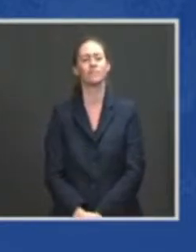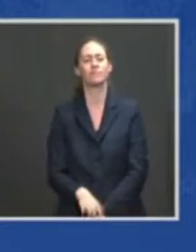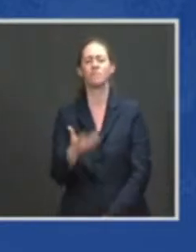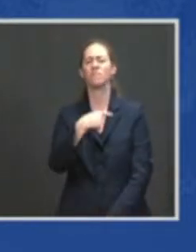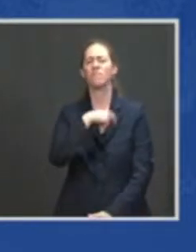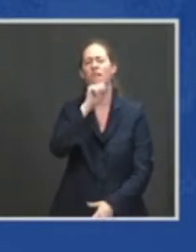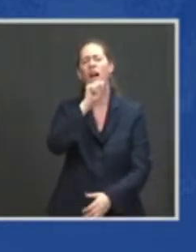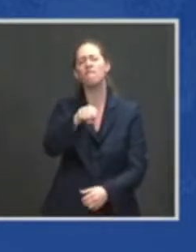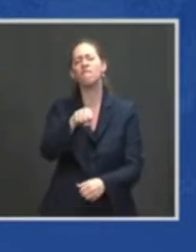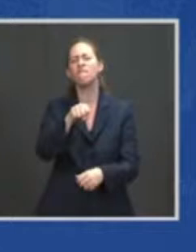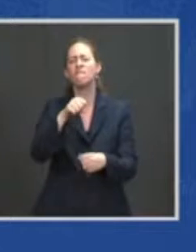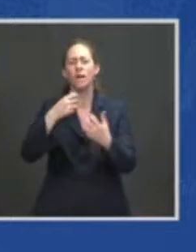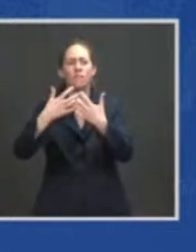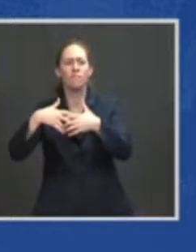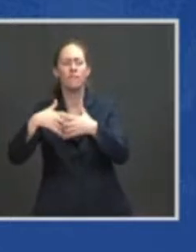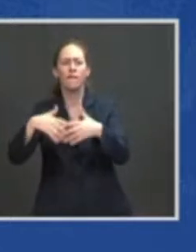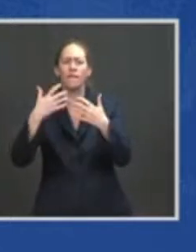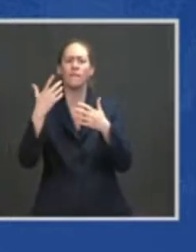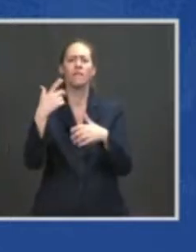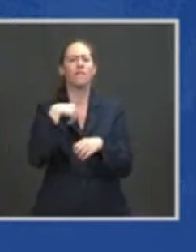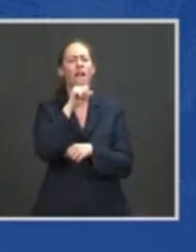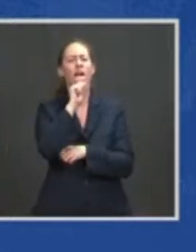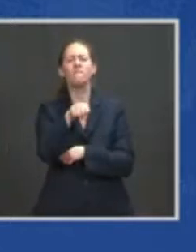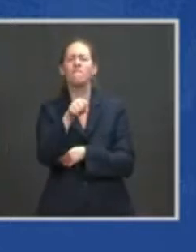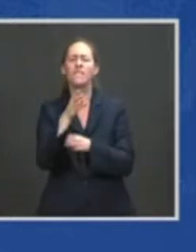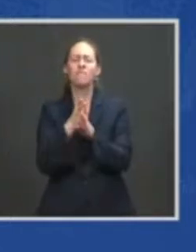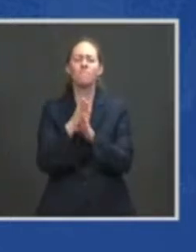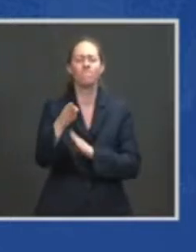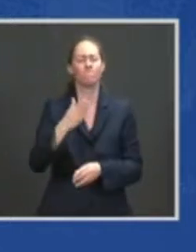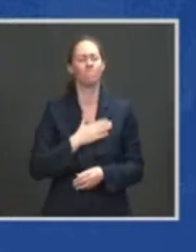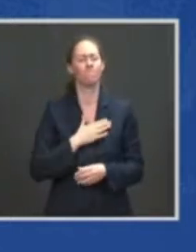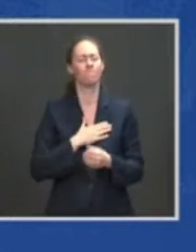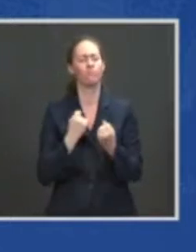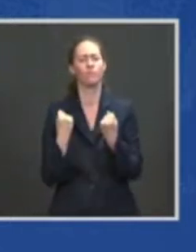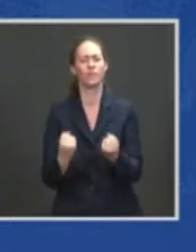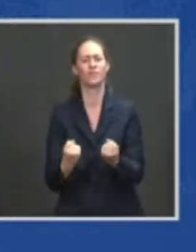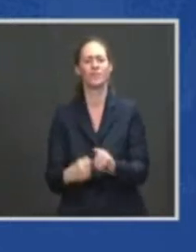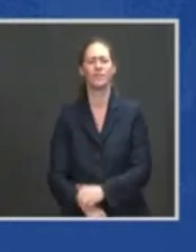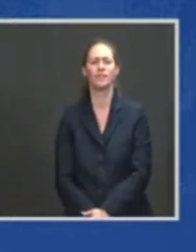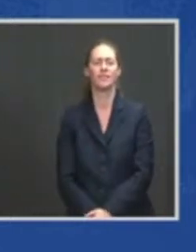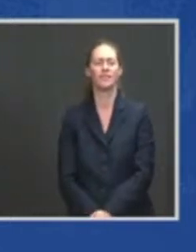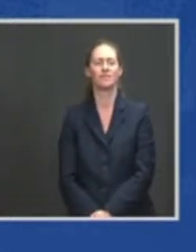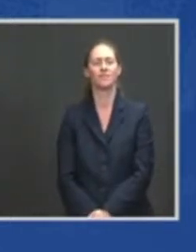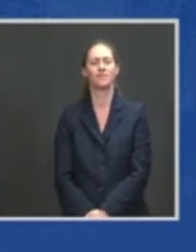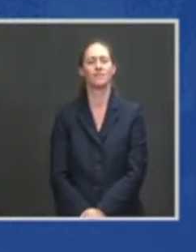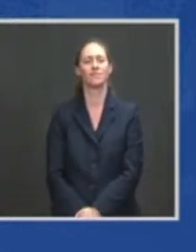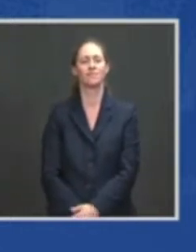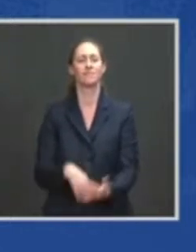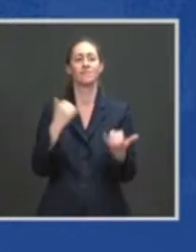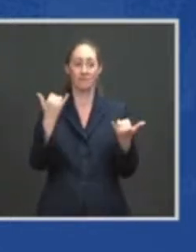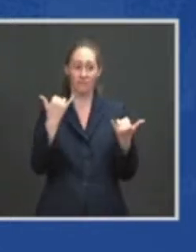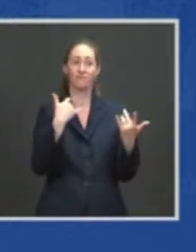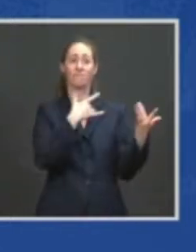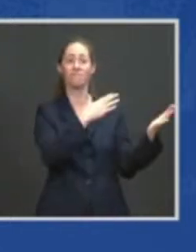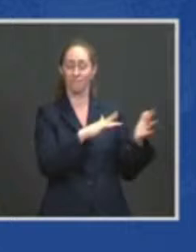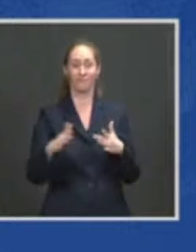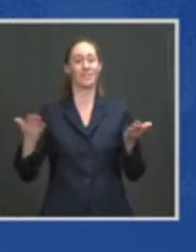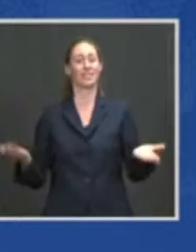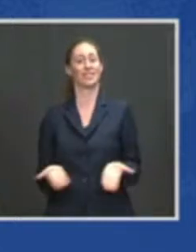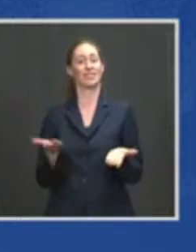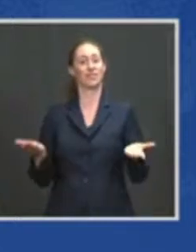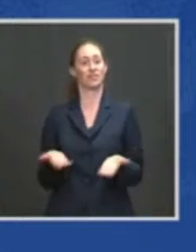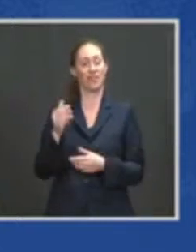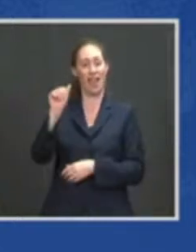could be in the manufacturing industry. That's what led me to the ATA. My cousin recommended the program. She had